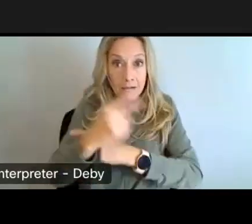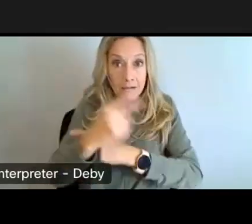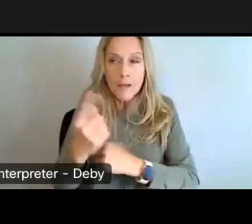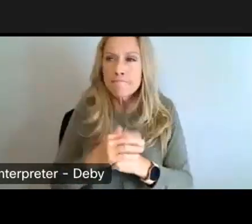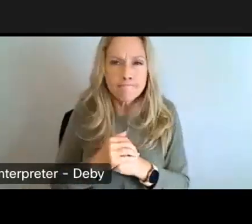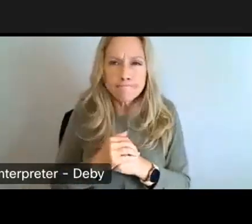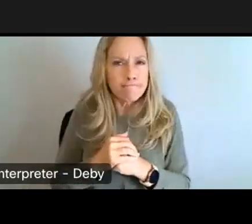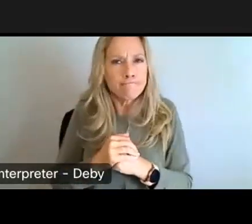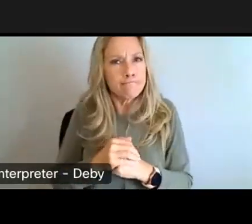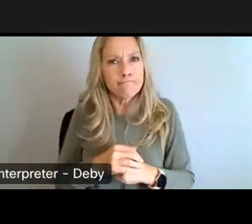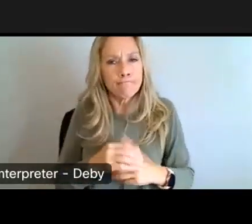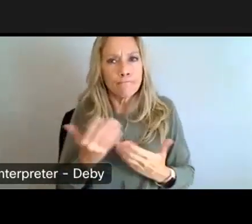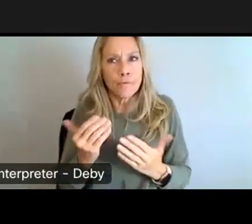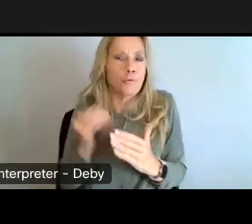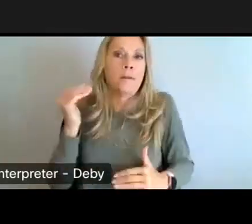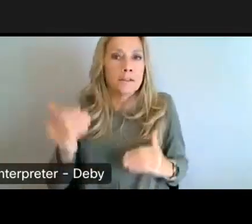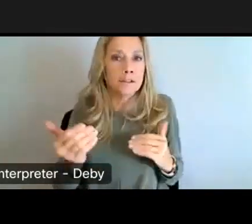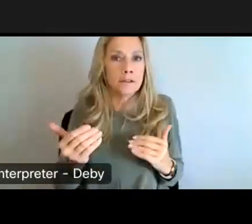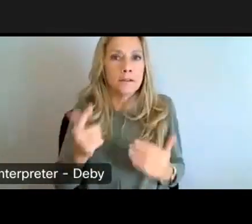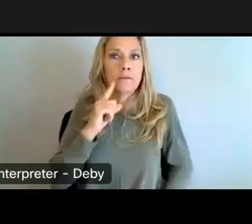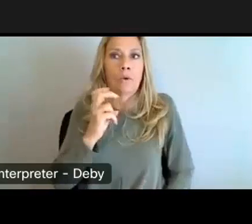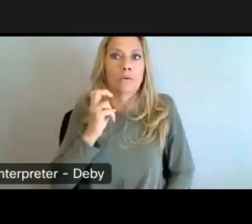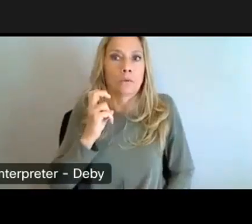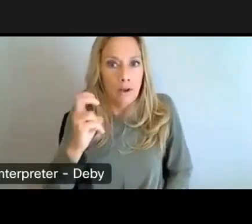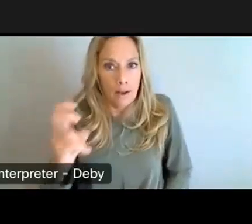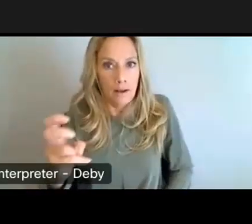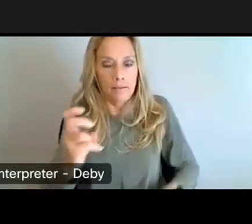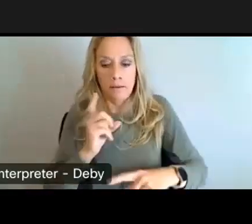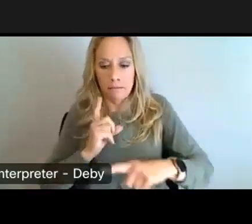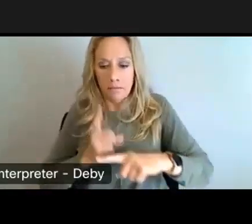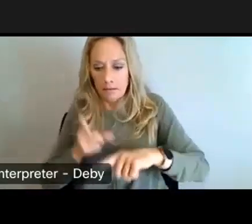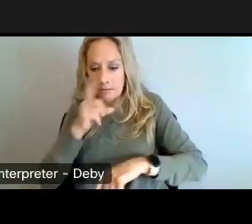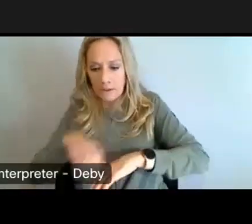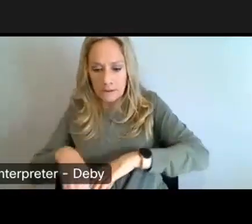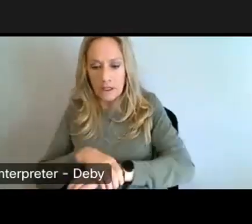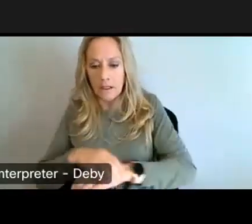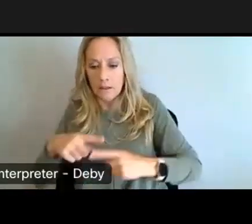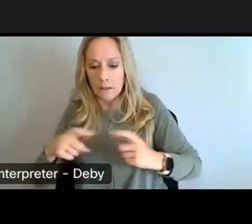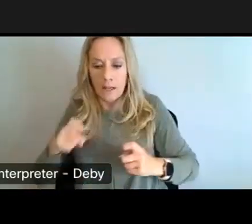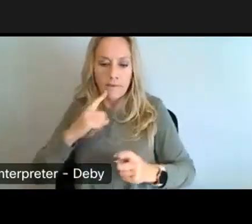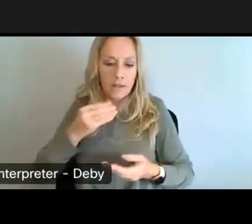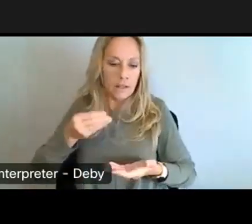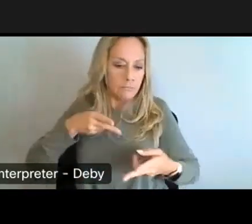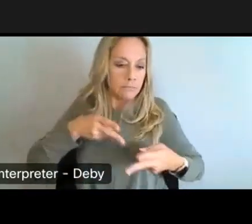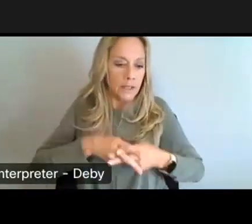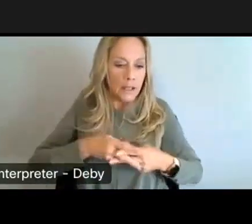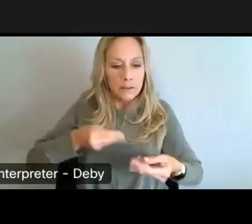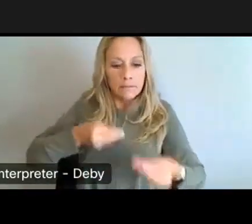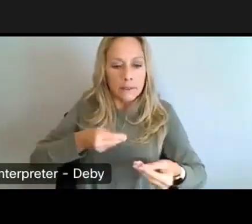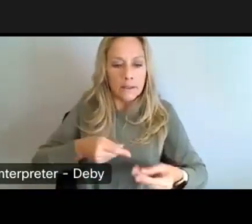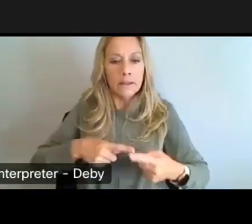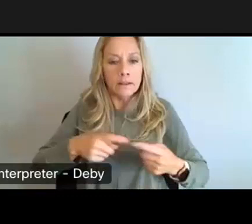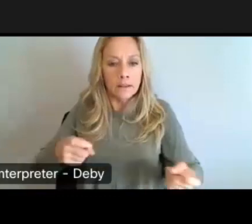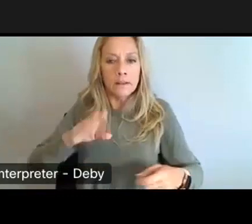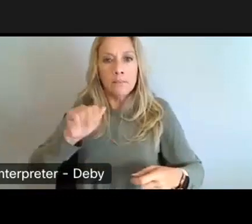it's taxing to travel. But then at the time I had prosthetics have to be charged because they're battery operated.